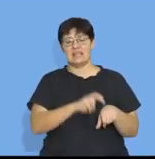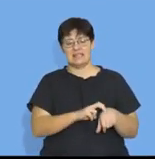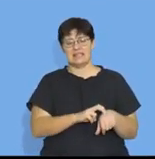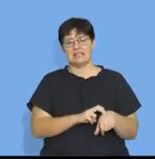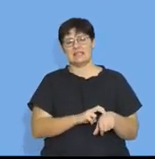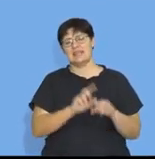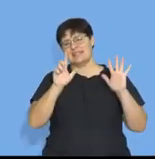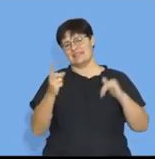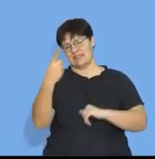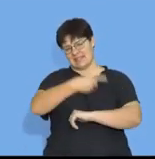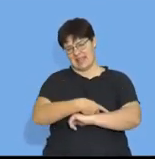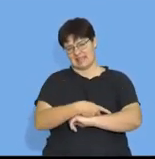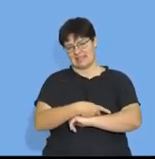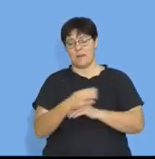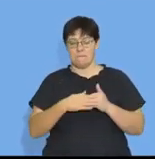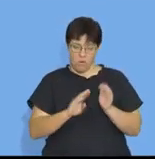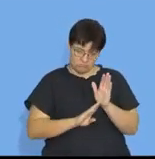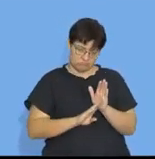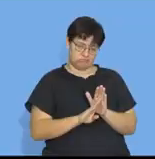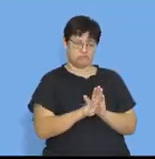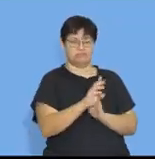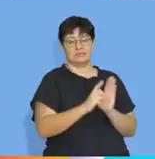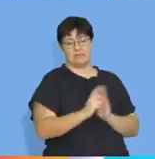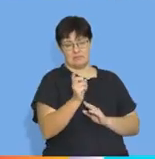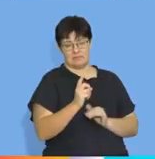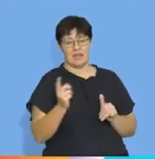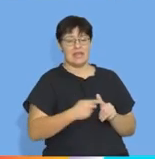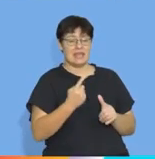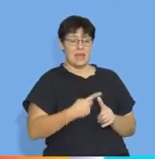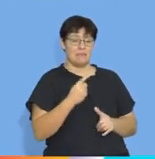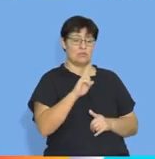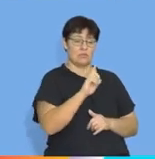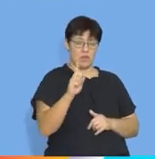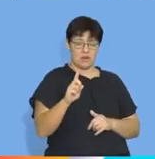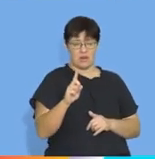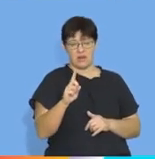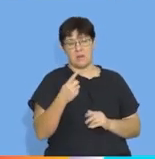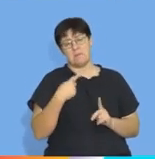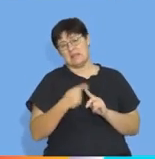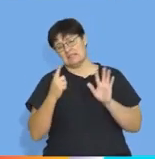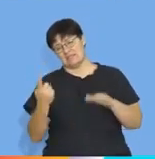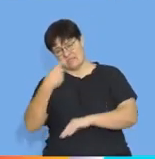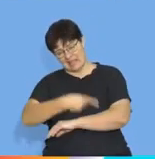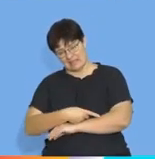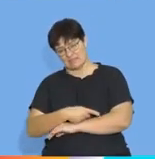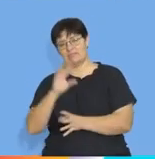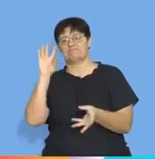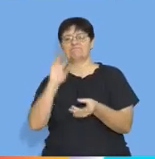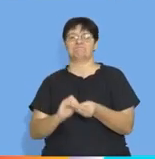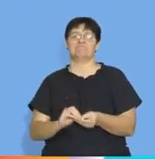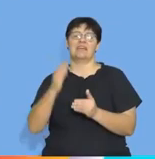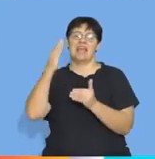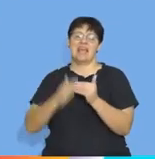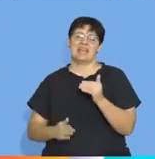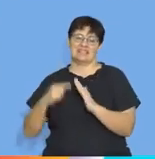needs around 7 days to further its development. And if you count 21 plus approximately 7 days, that takes us to